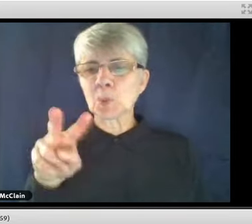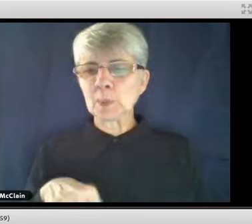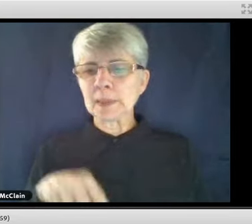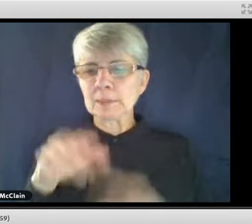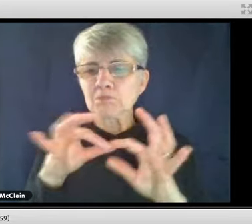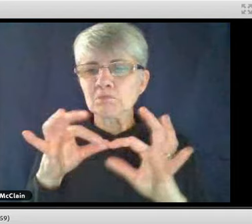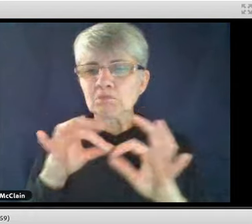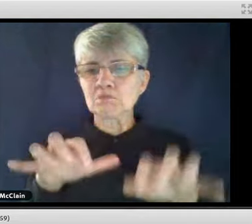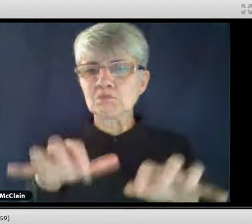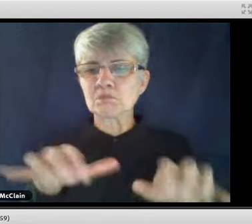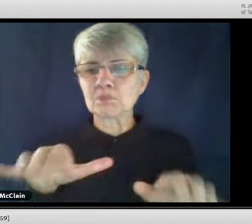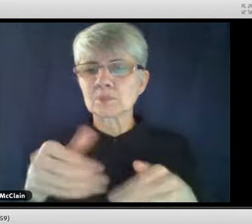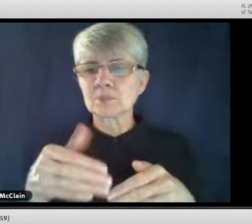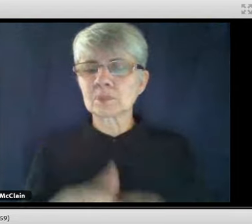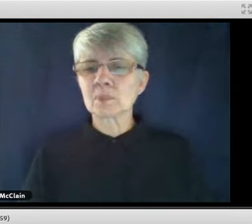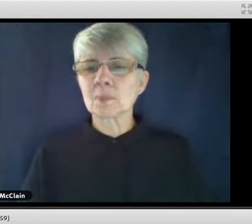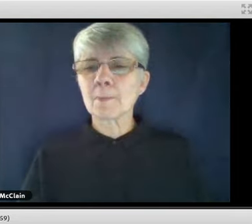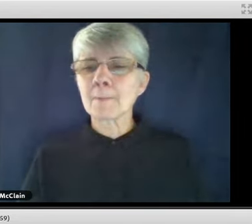Um,